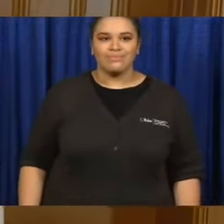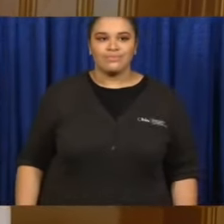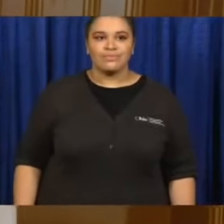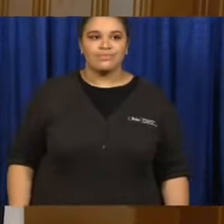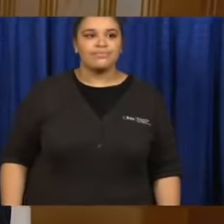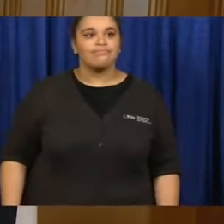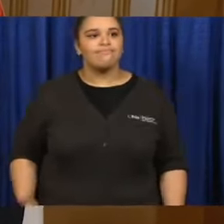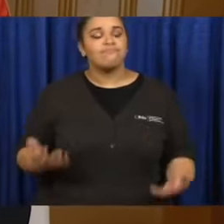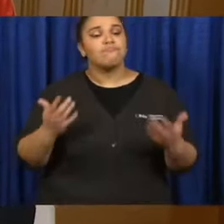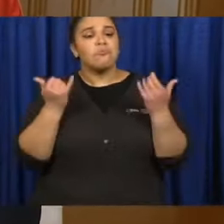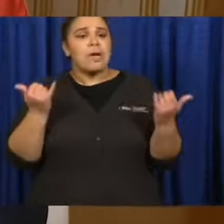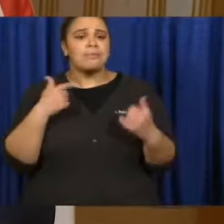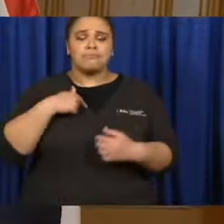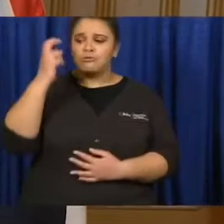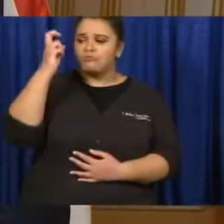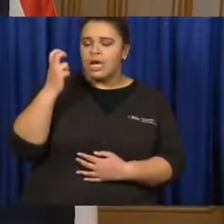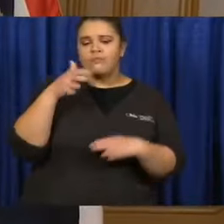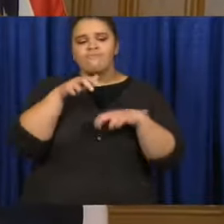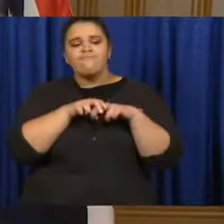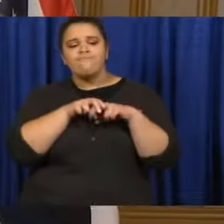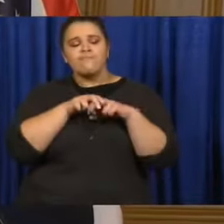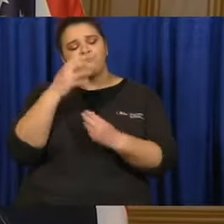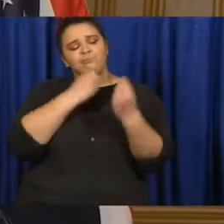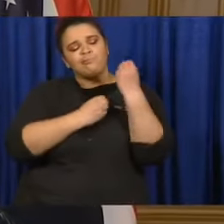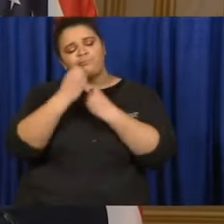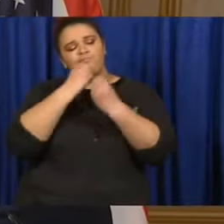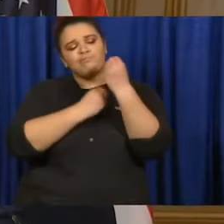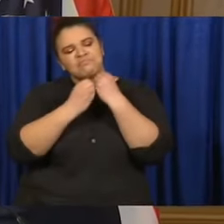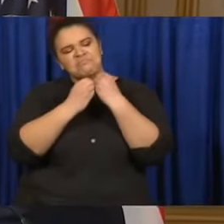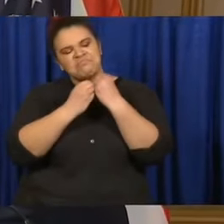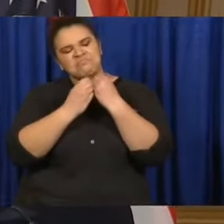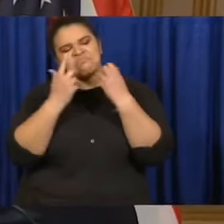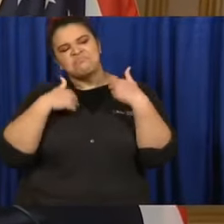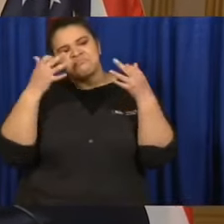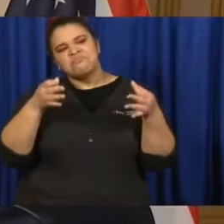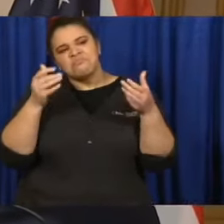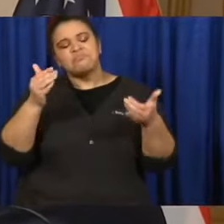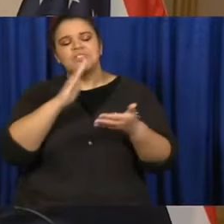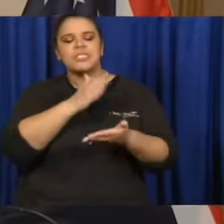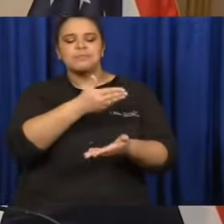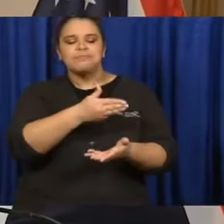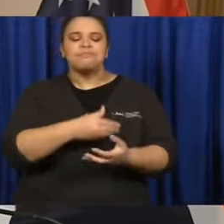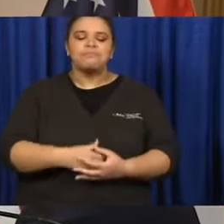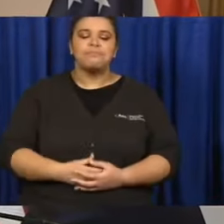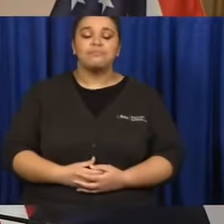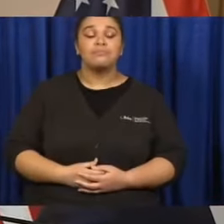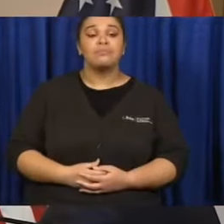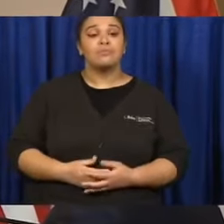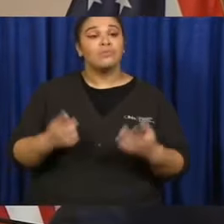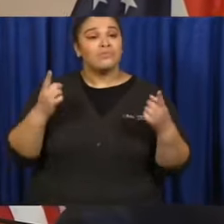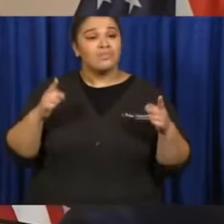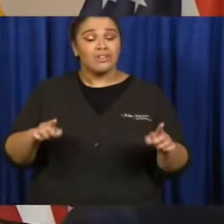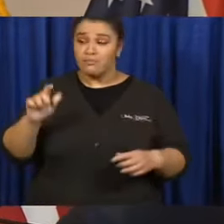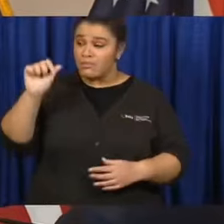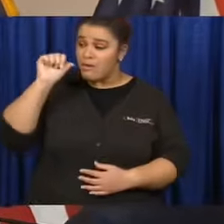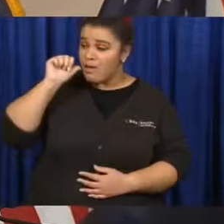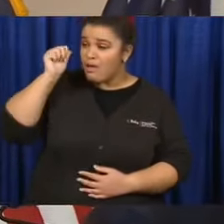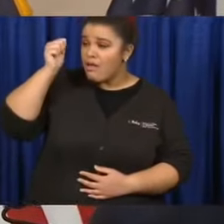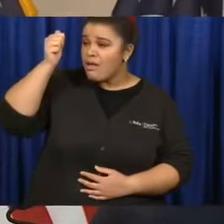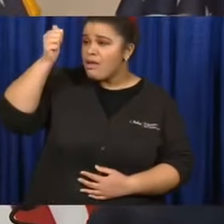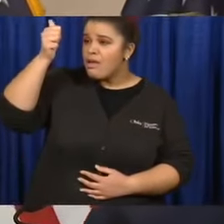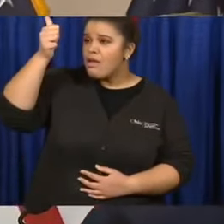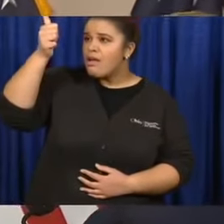I'm sitting here in my truck taking my lunch break. I'm going to sing you a little song. If tomorrow all